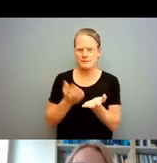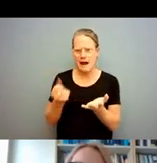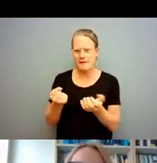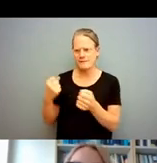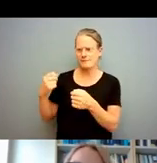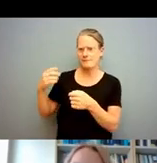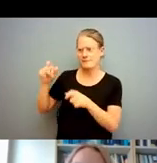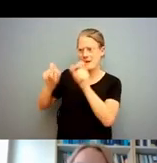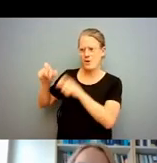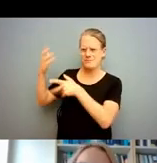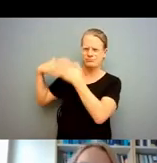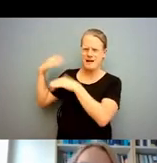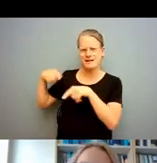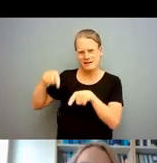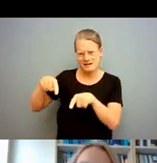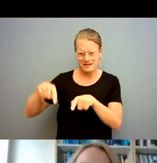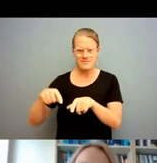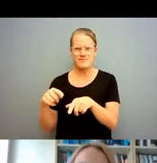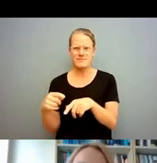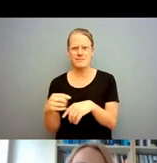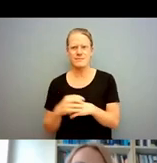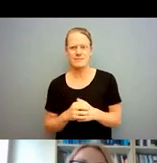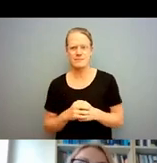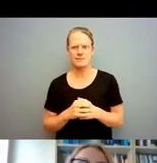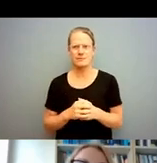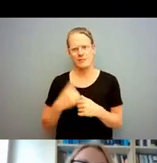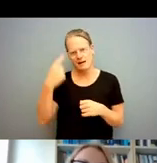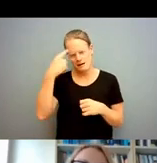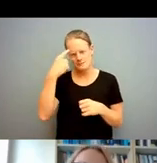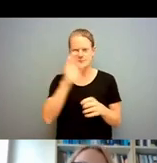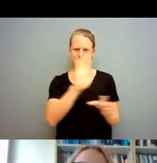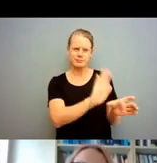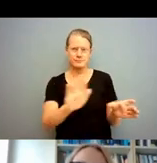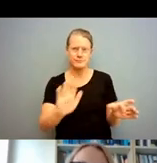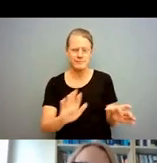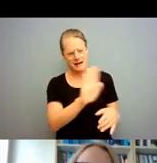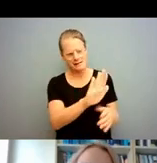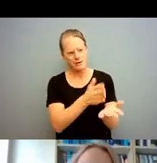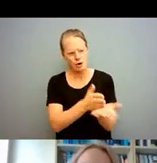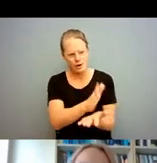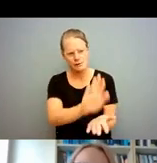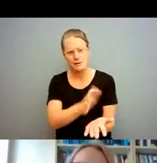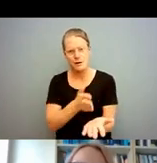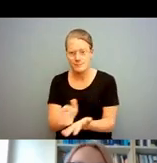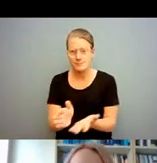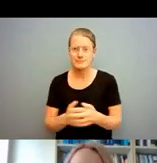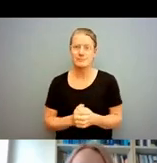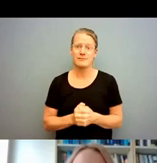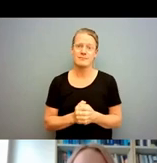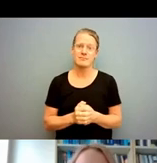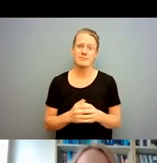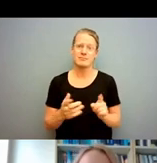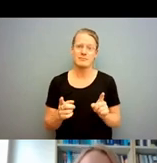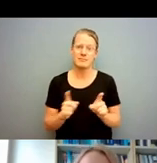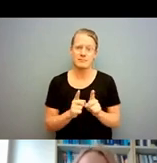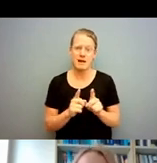peoples consider that their rights are collective by nature. Not meaning